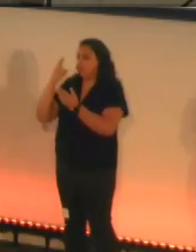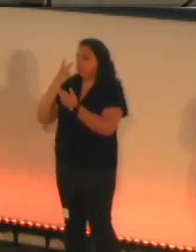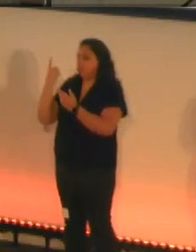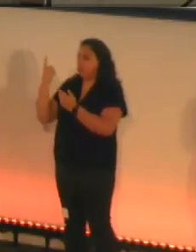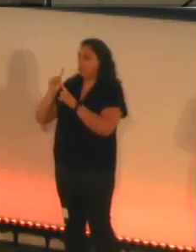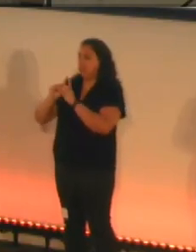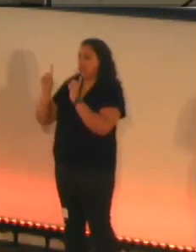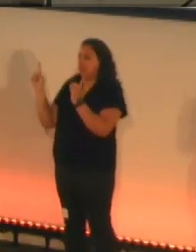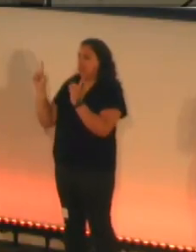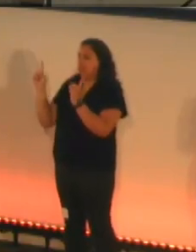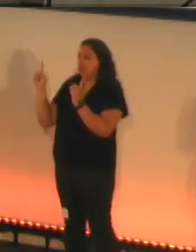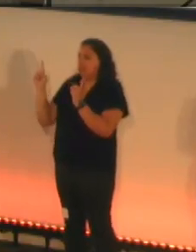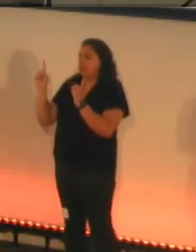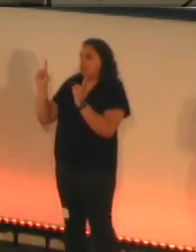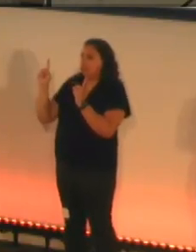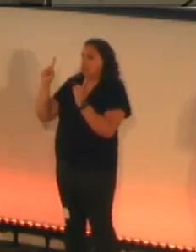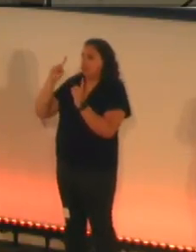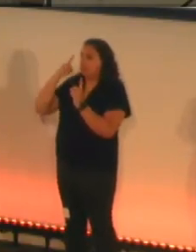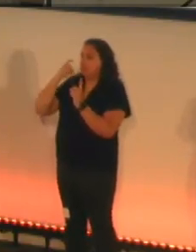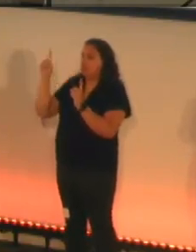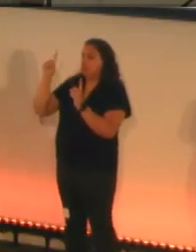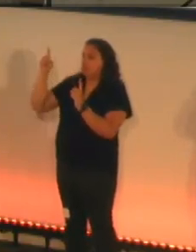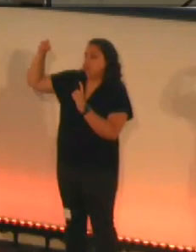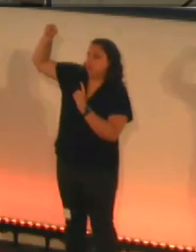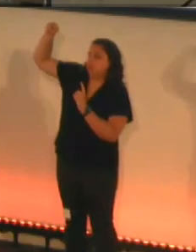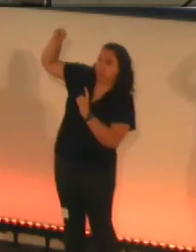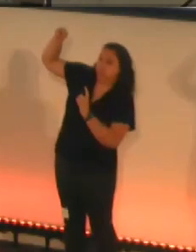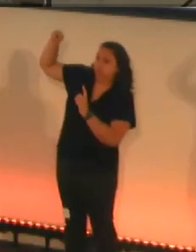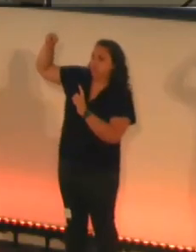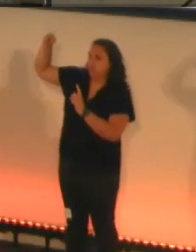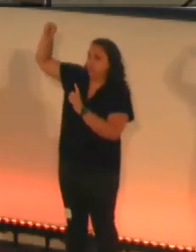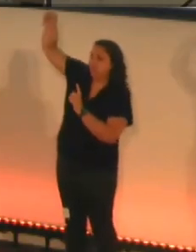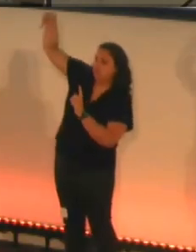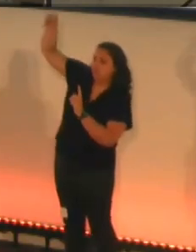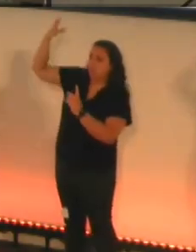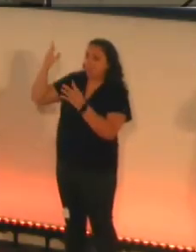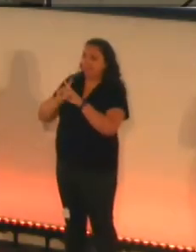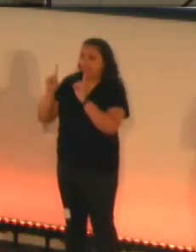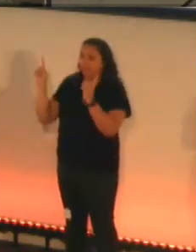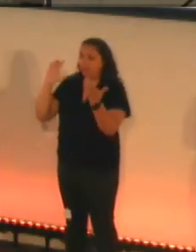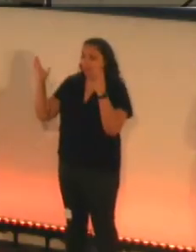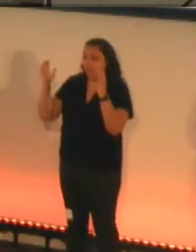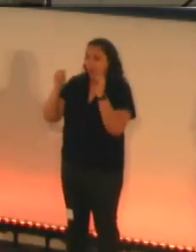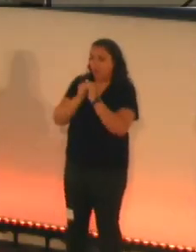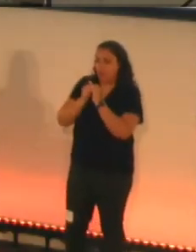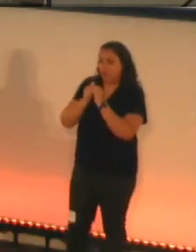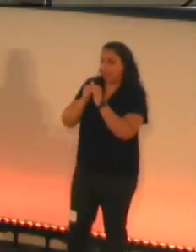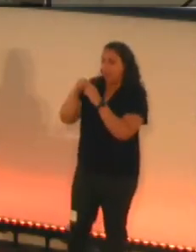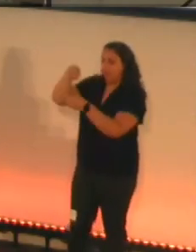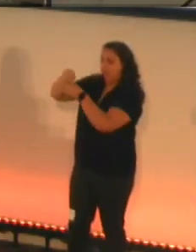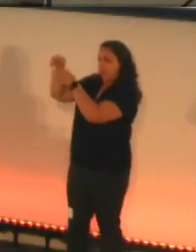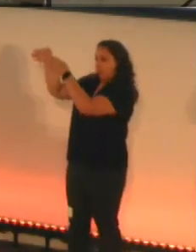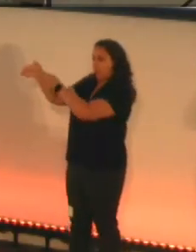the perspective or height, and the information available to them might be different than like them embodying like